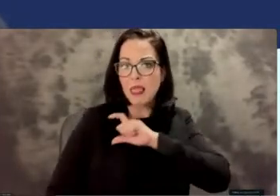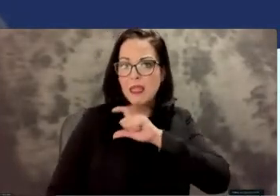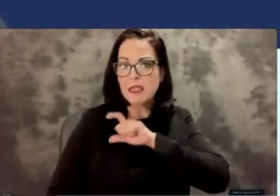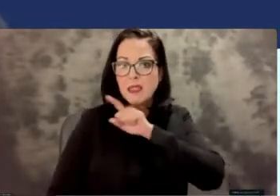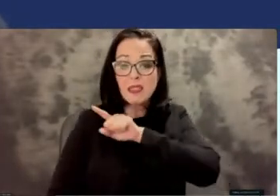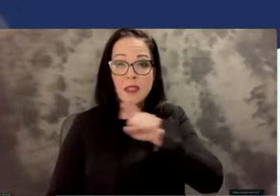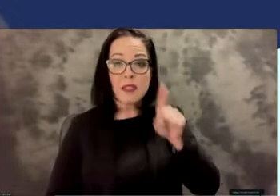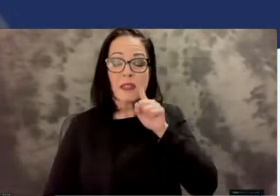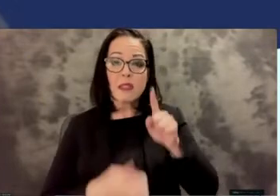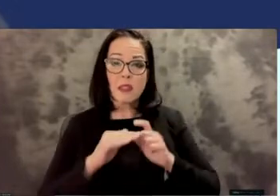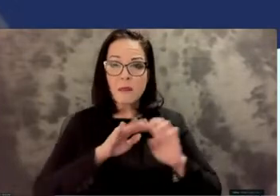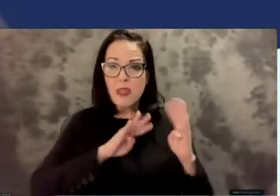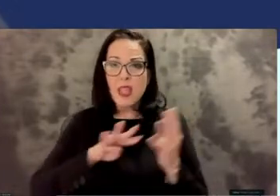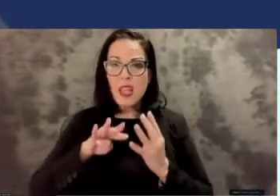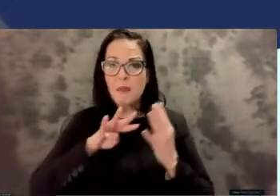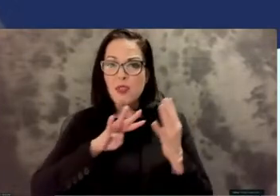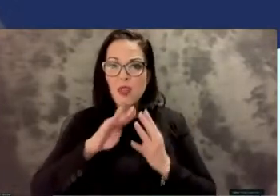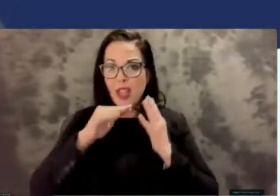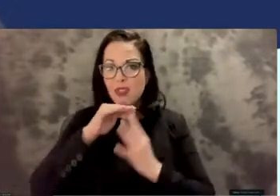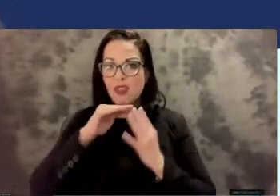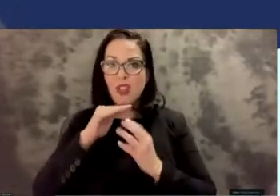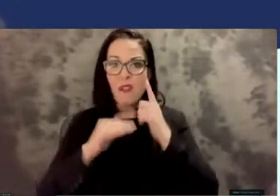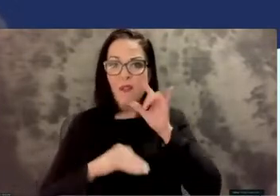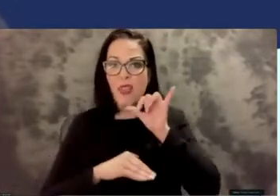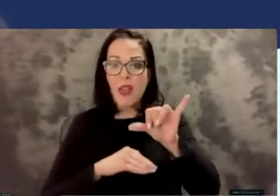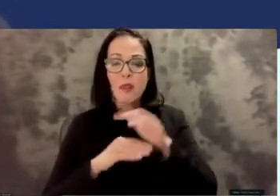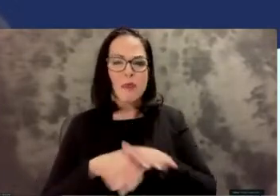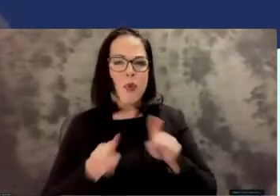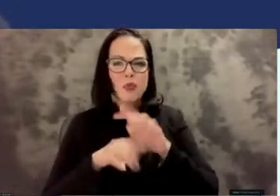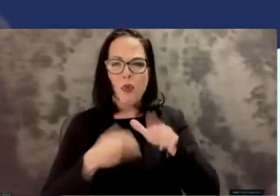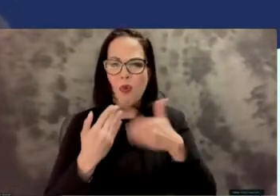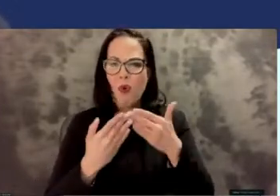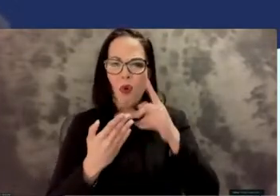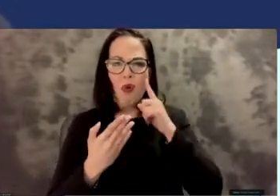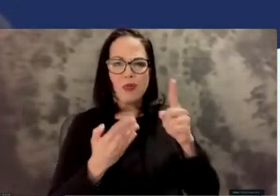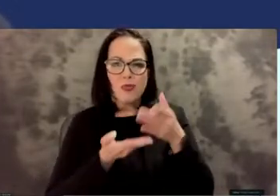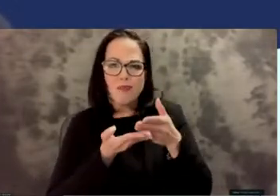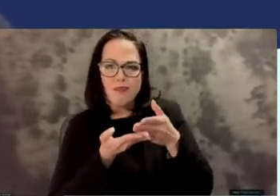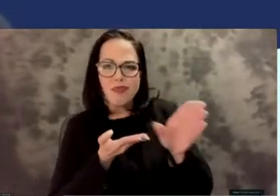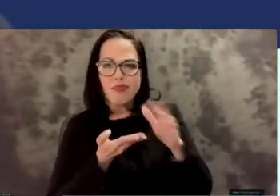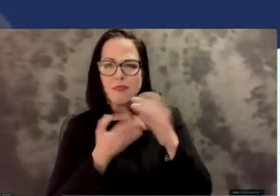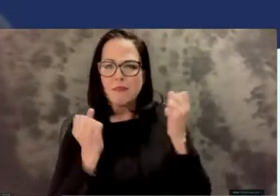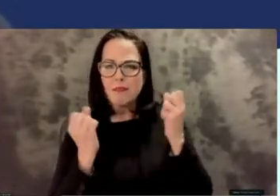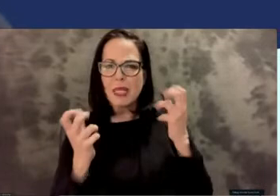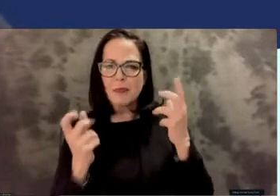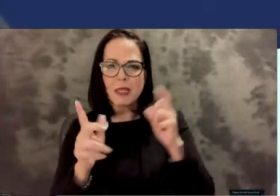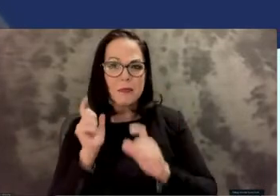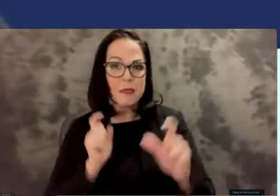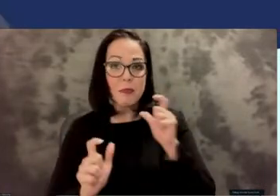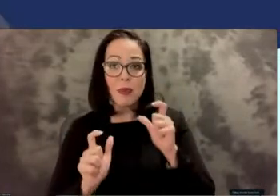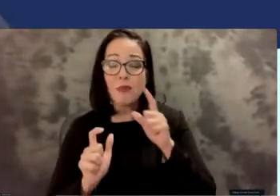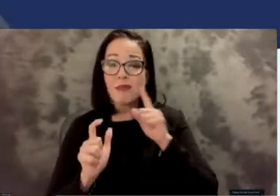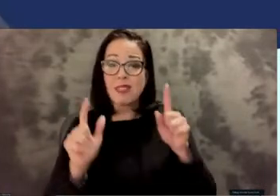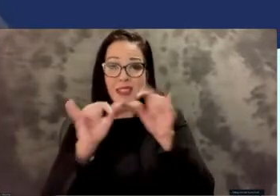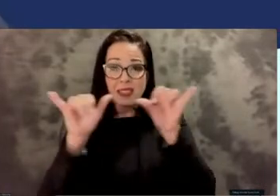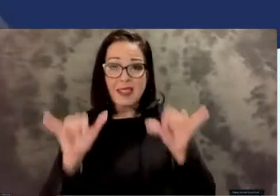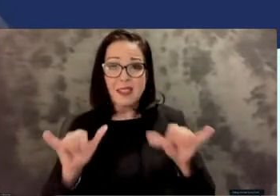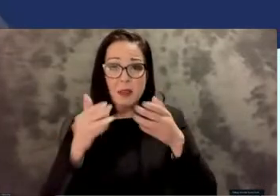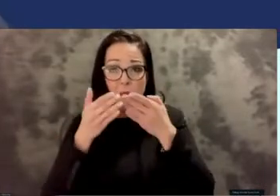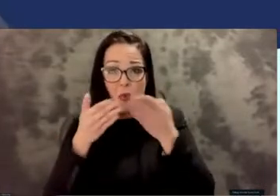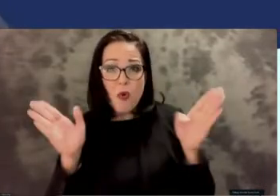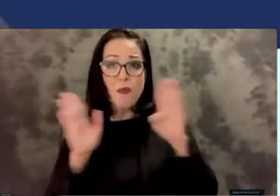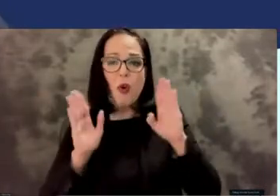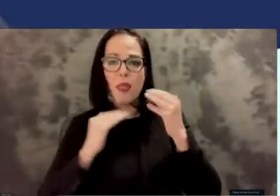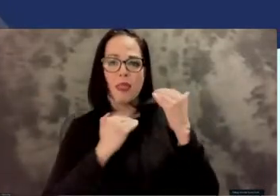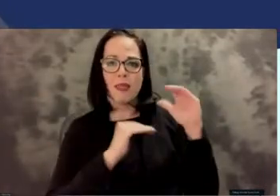and employment has functioned to marginalize too many, systematically limiting access to